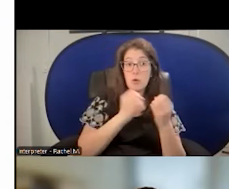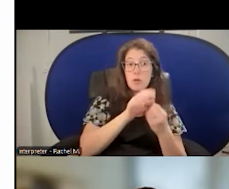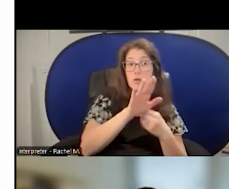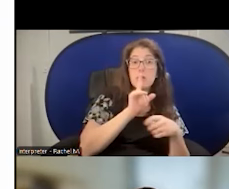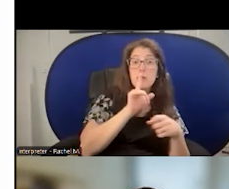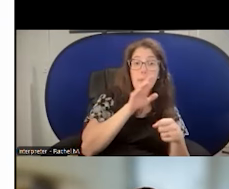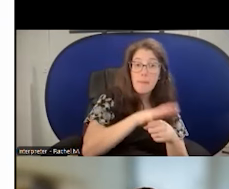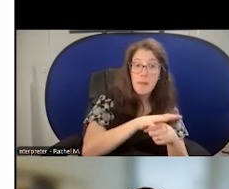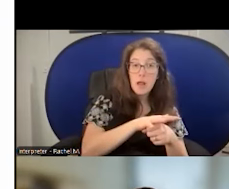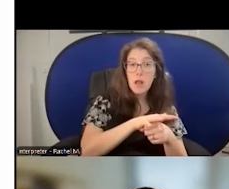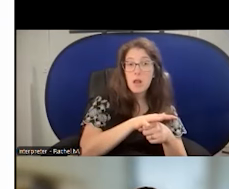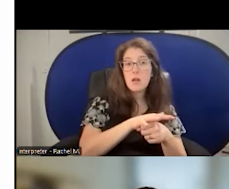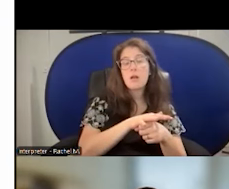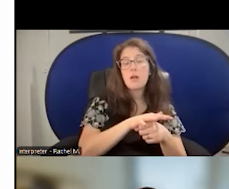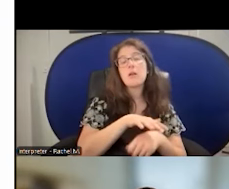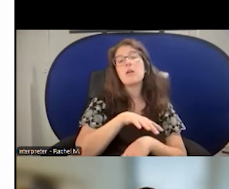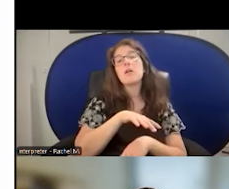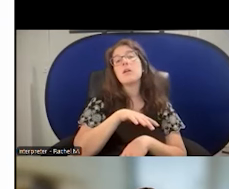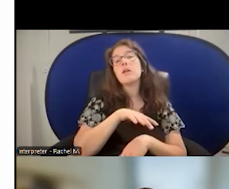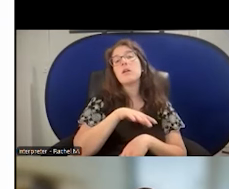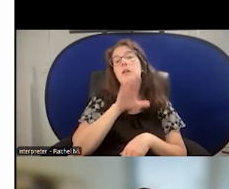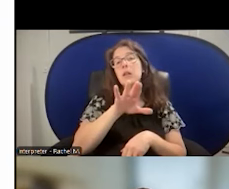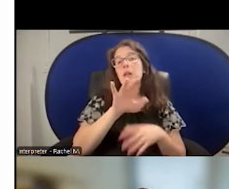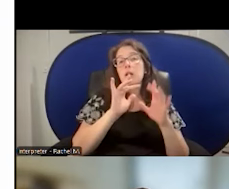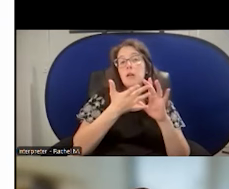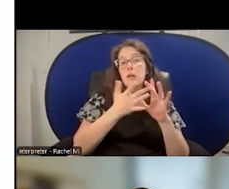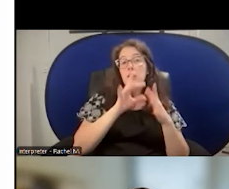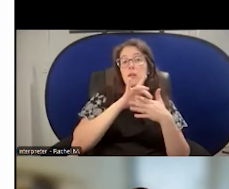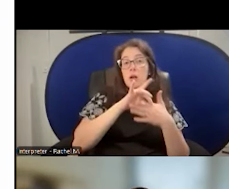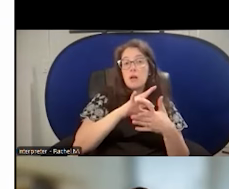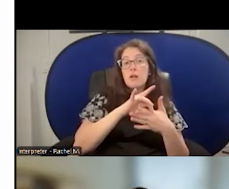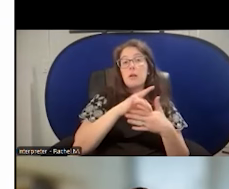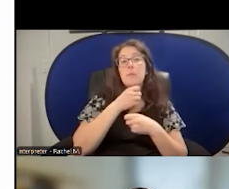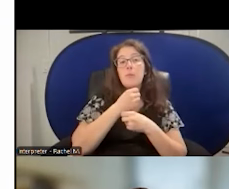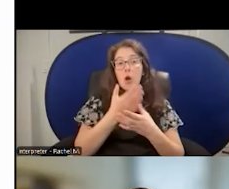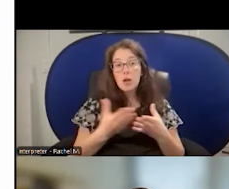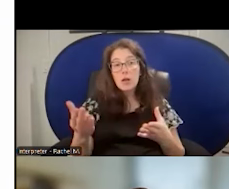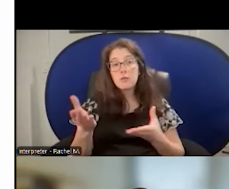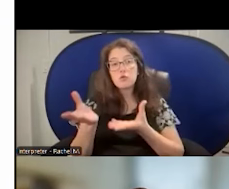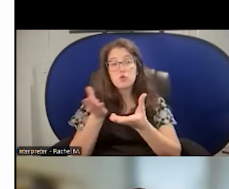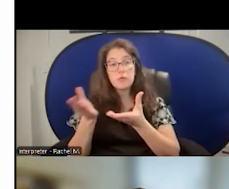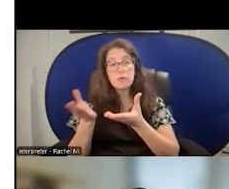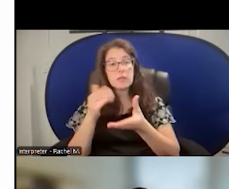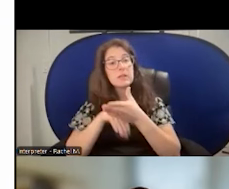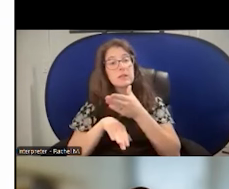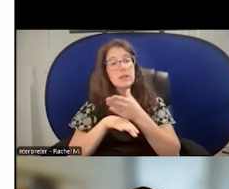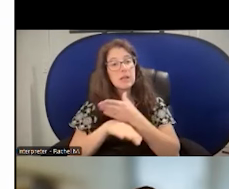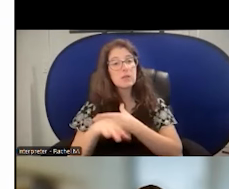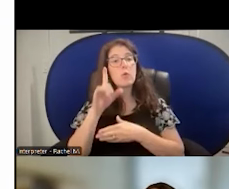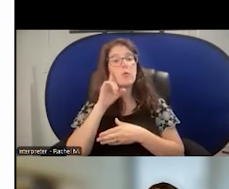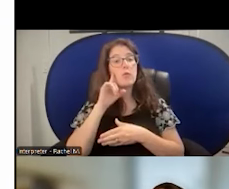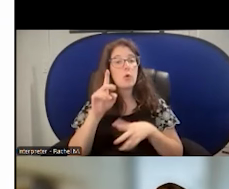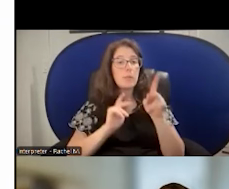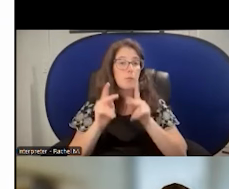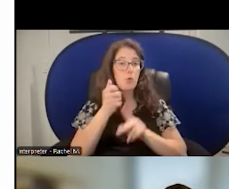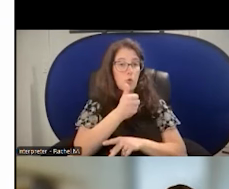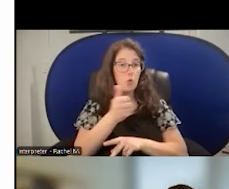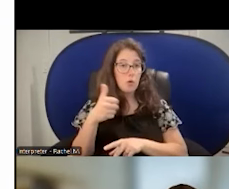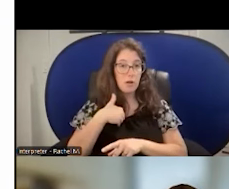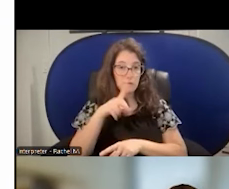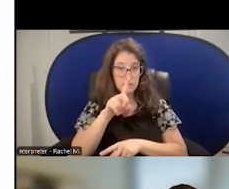commitment to making digital content, products, and services accessible to people with disabilities. And then we have the